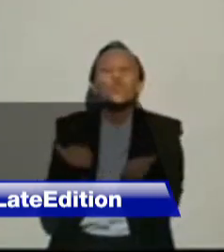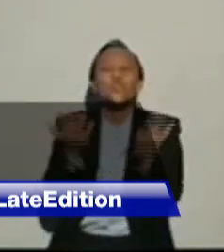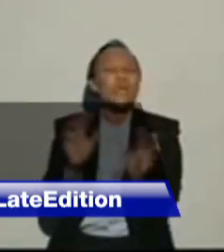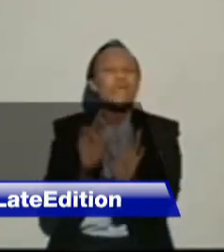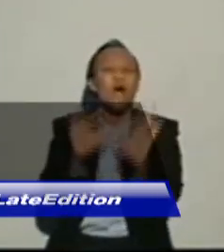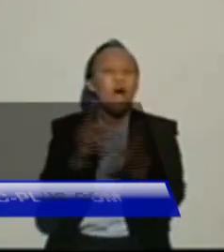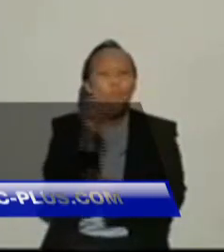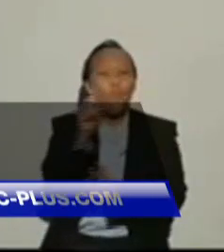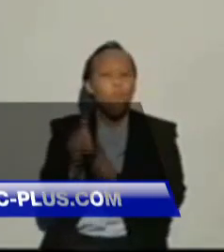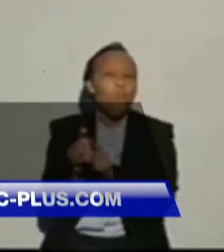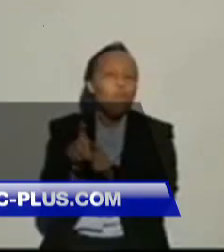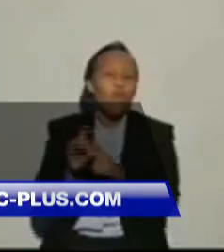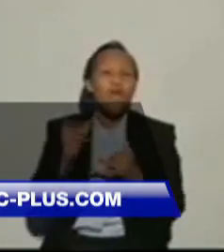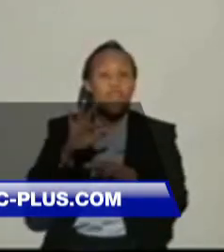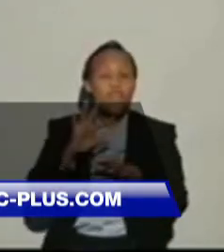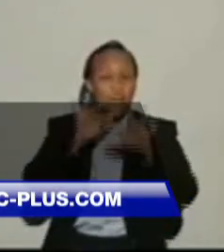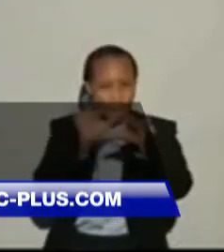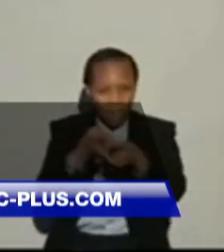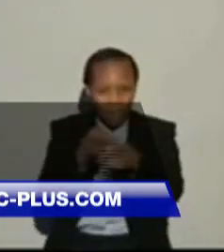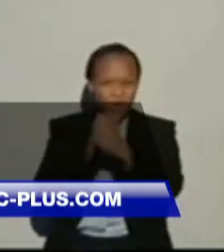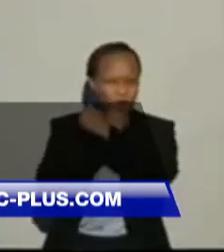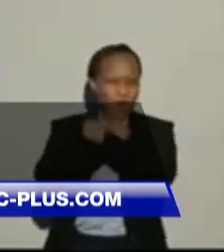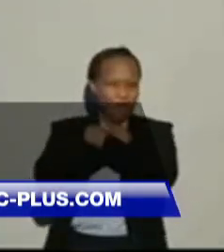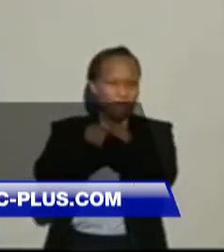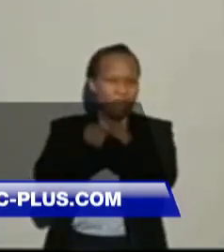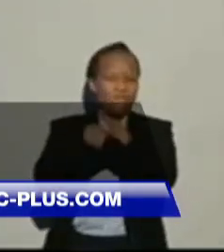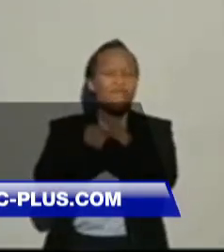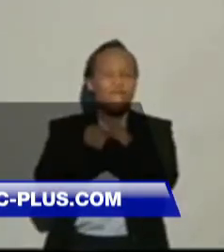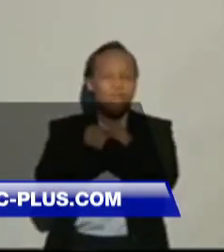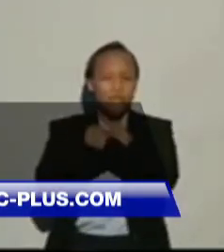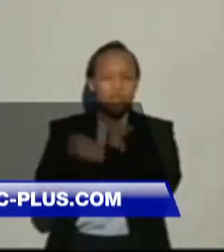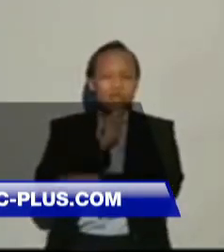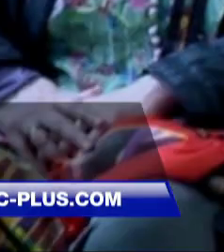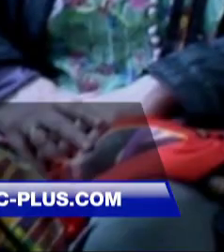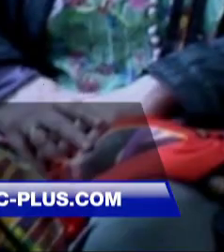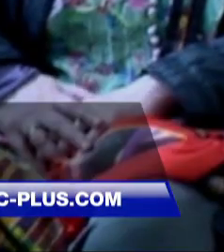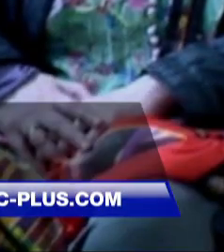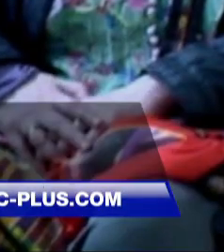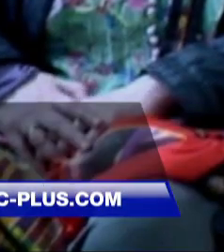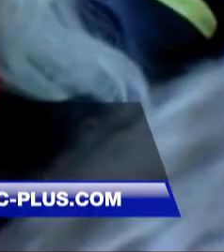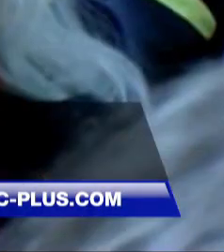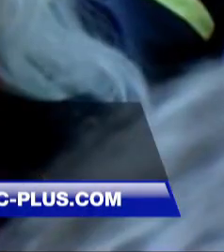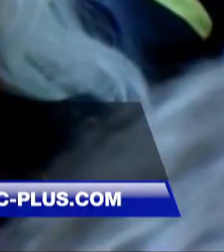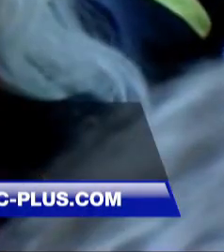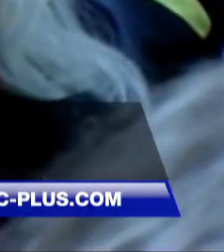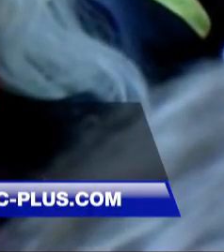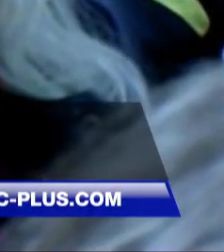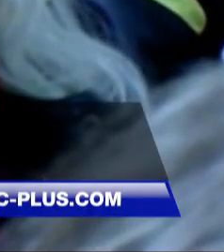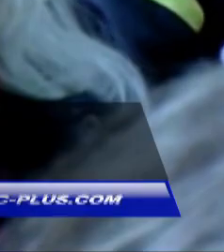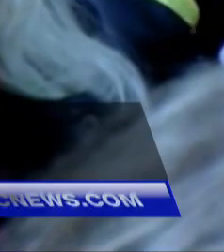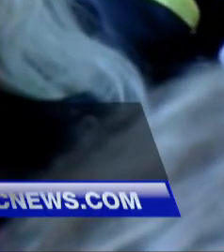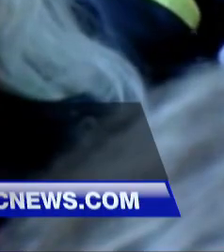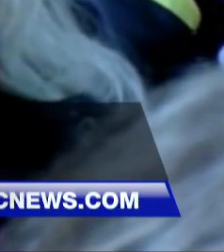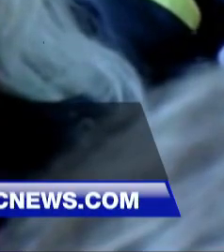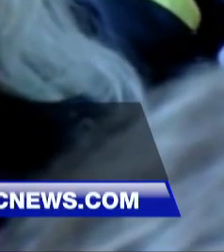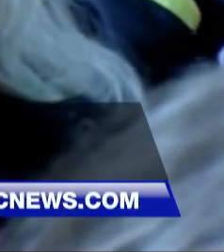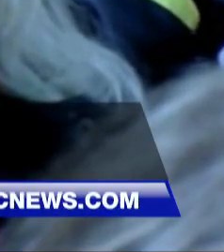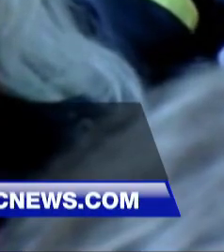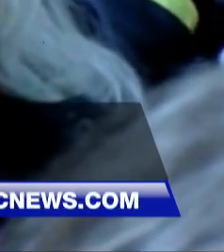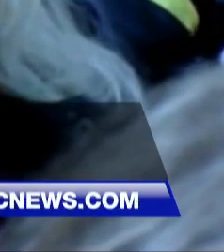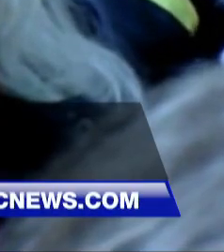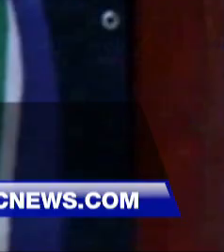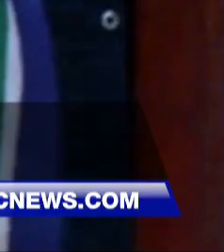of our people. And if you love our people, you will go out and serve them. Finance Minister Trevor Manuel has said he will